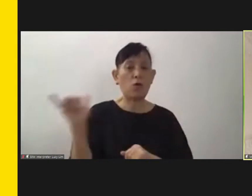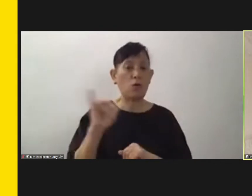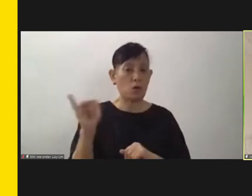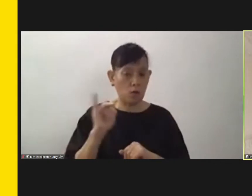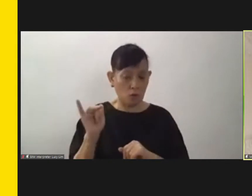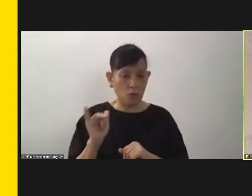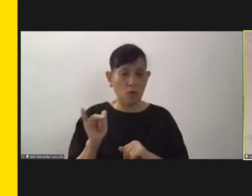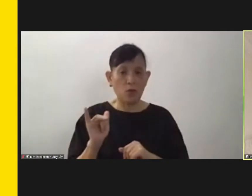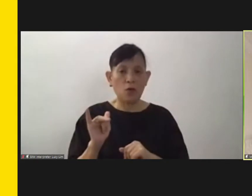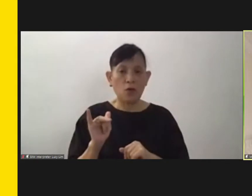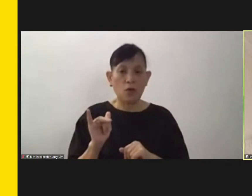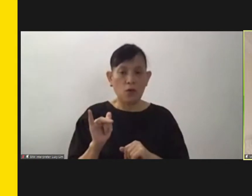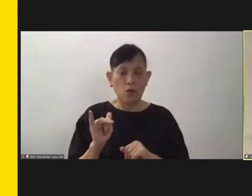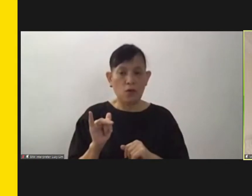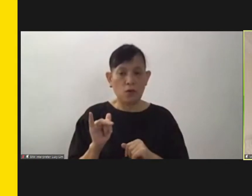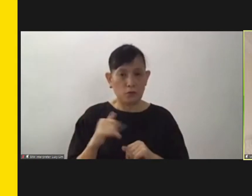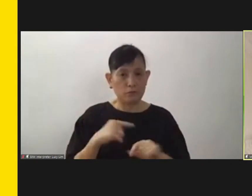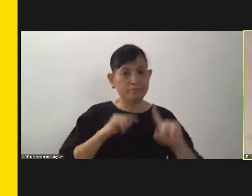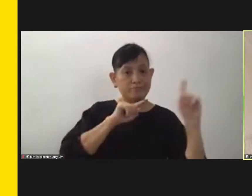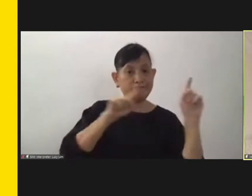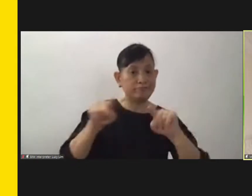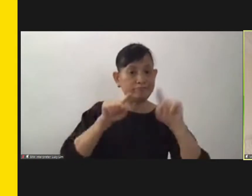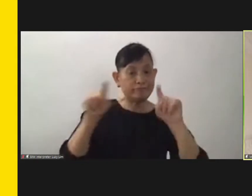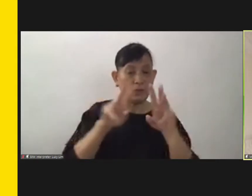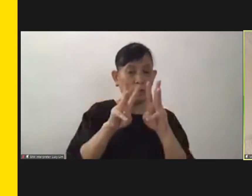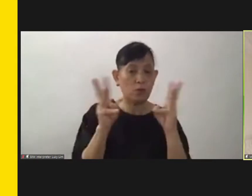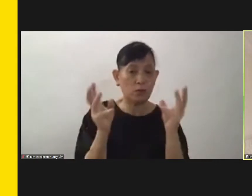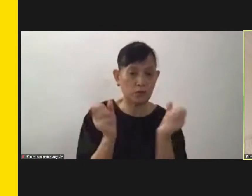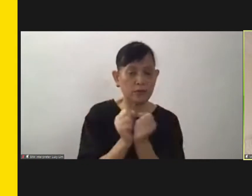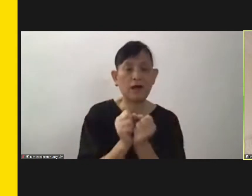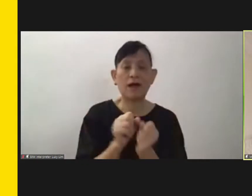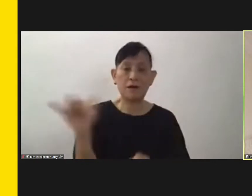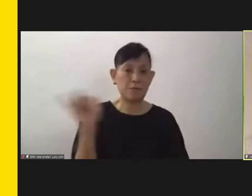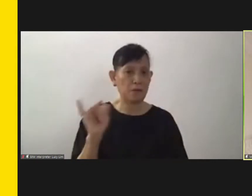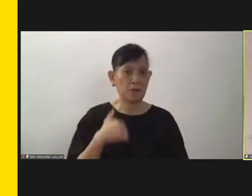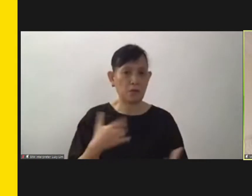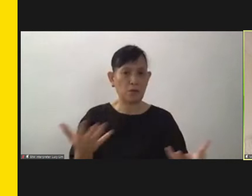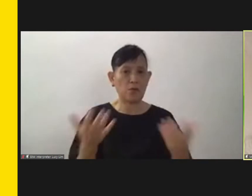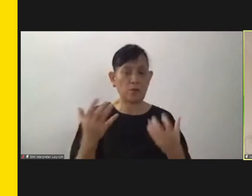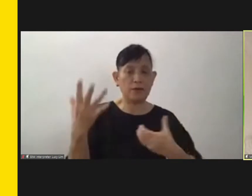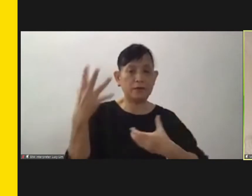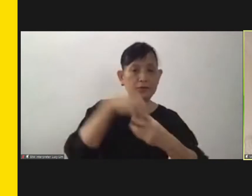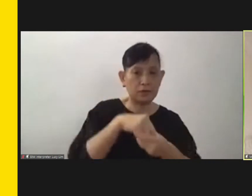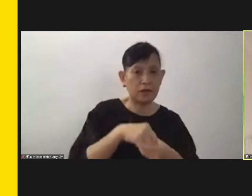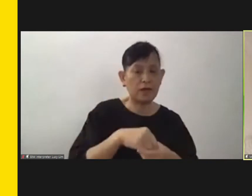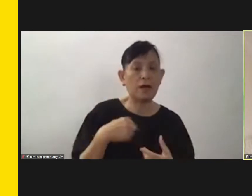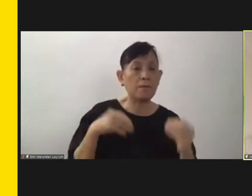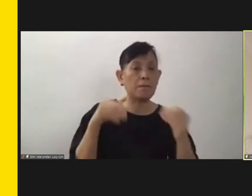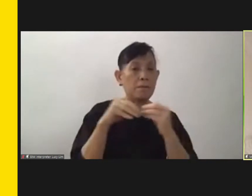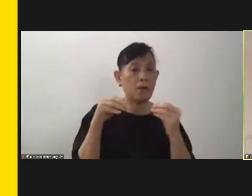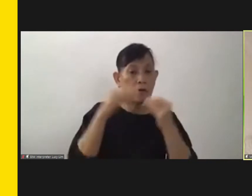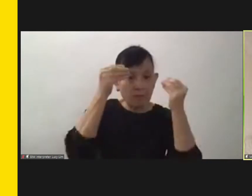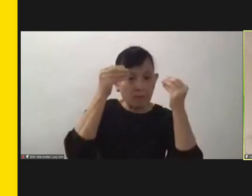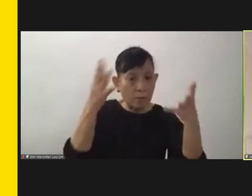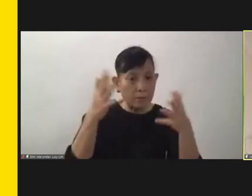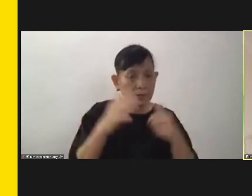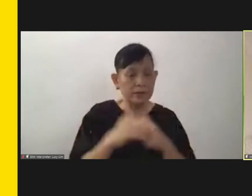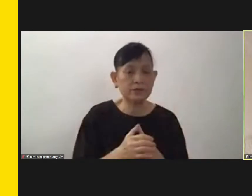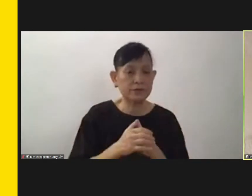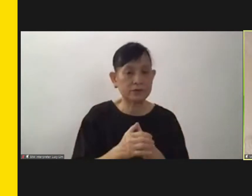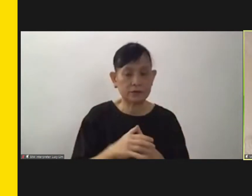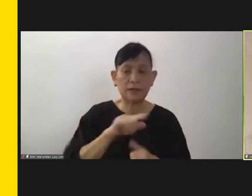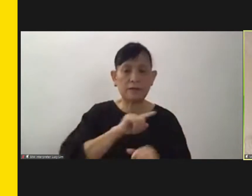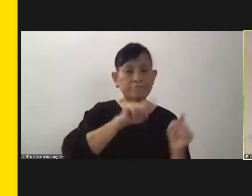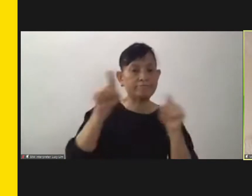to attend, like even the workshops that I'm also super excited to join. So for more information, you can definitely head on to the